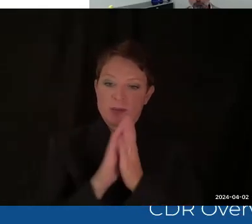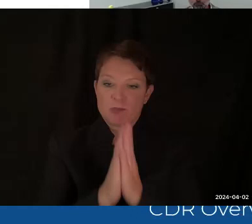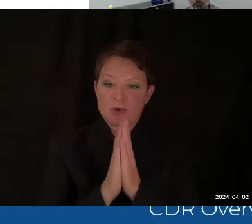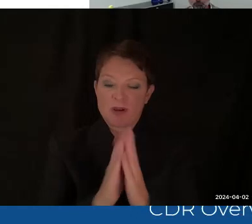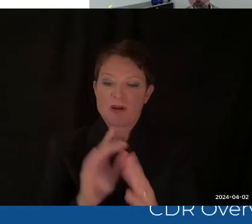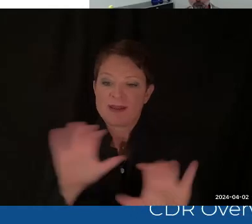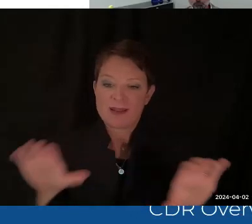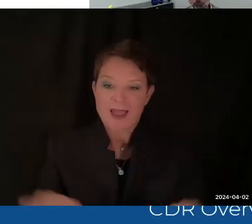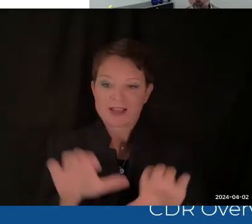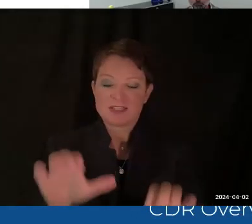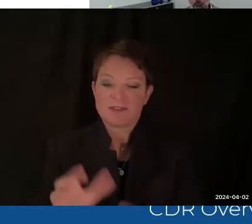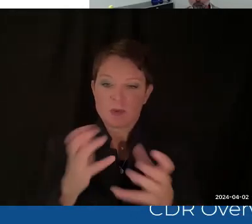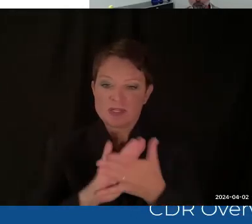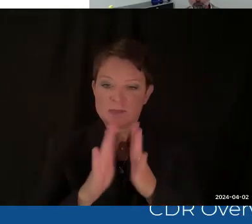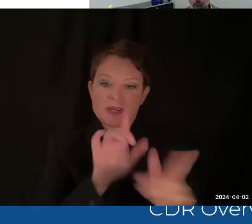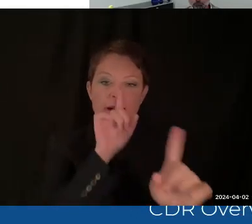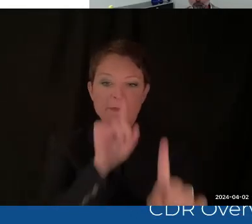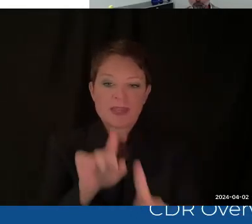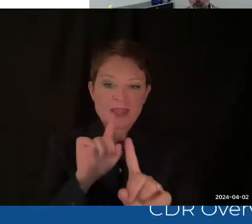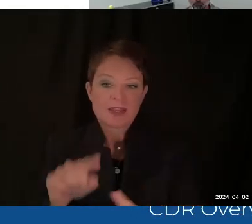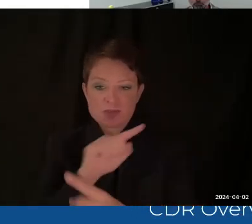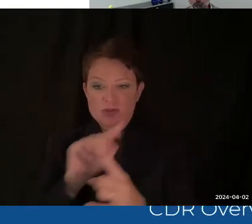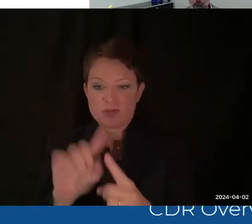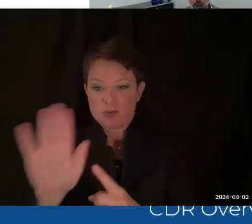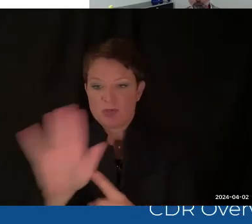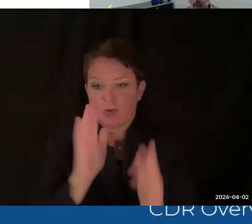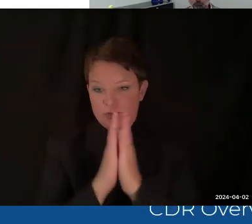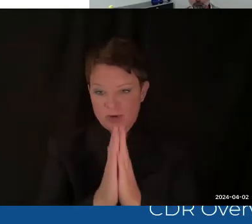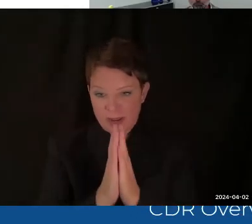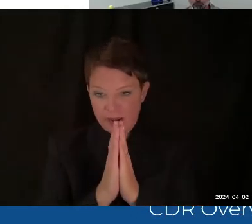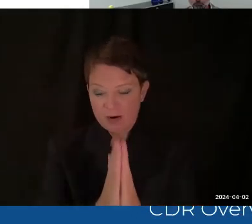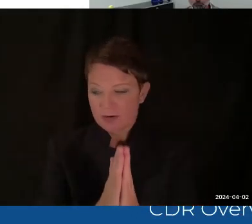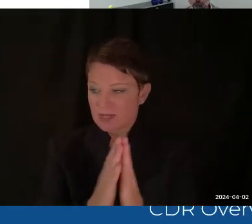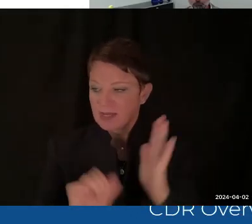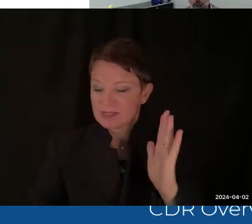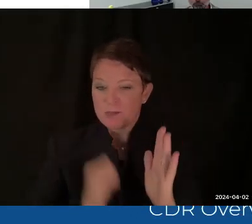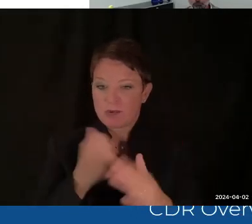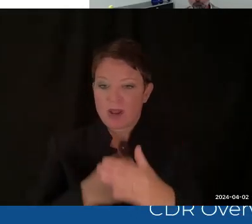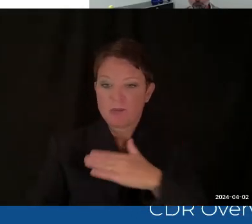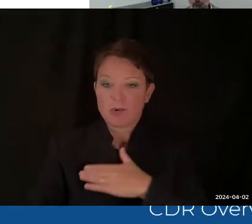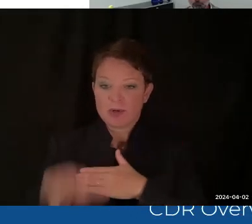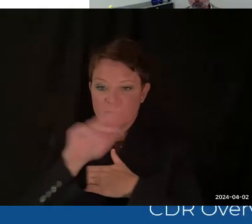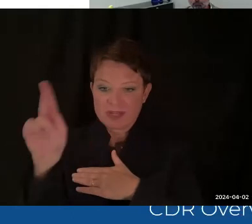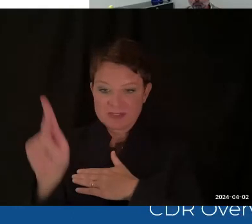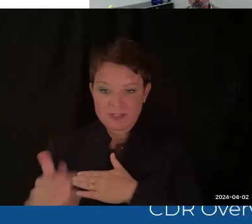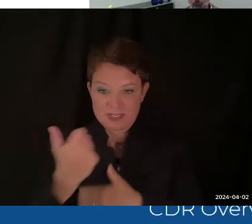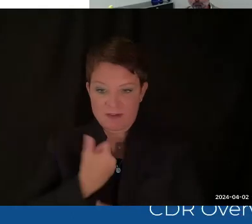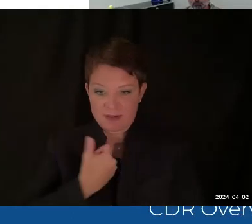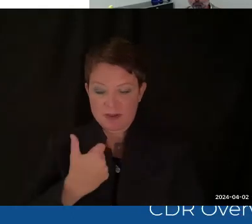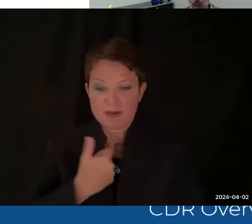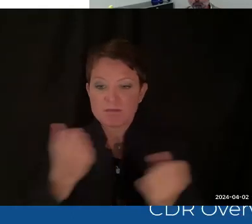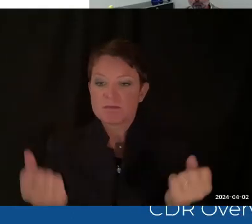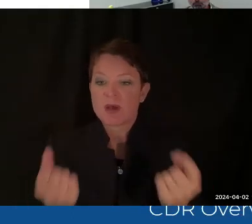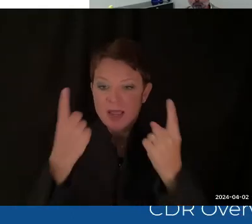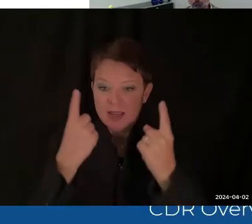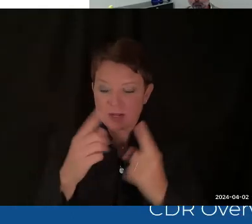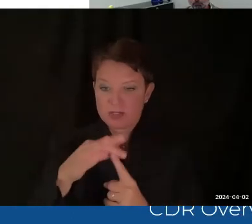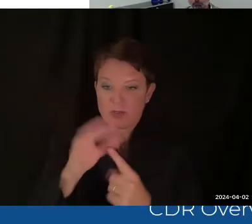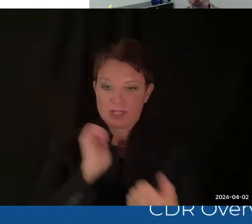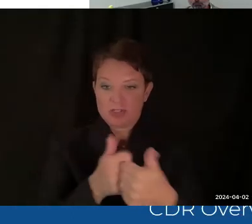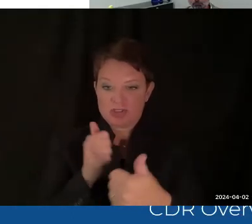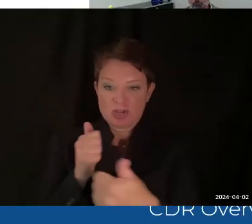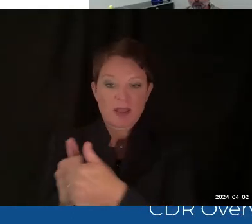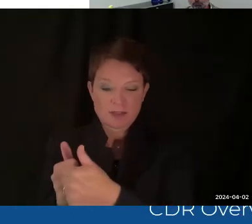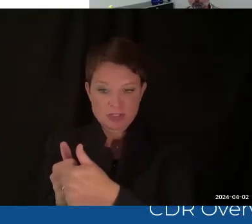seek to be the answers to those prayers. As a proud native of Philadelphia, I understand the unique